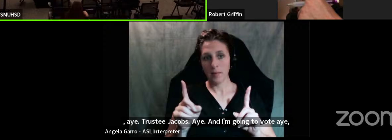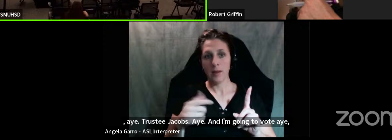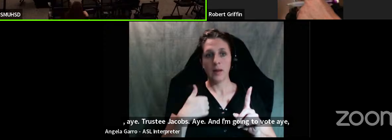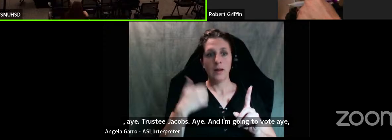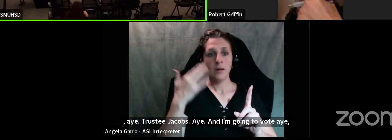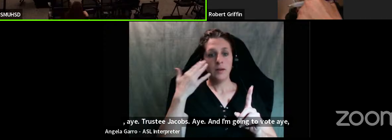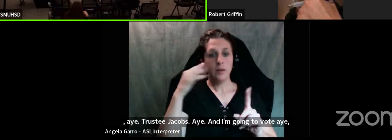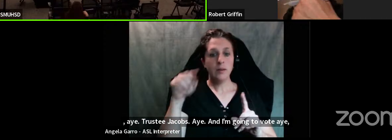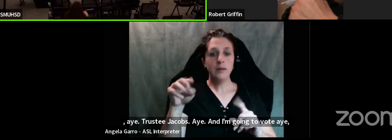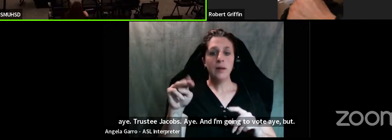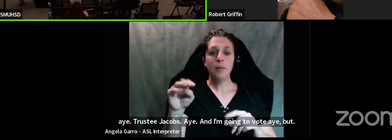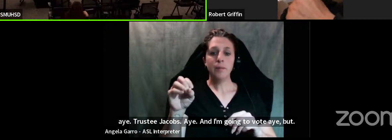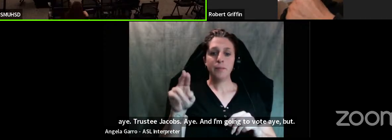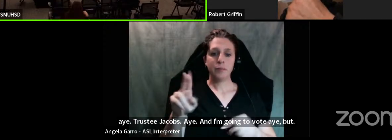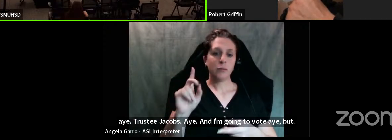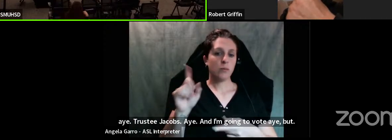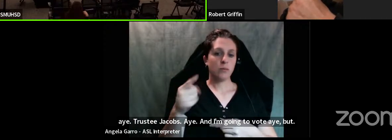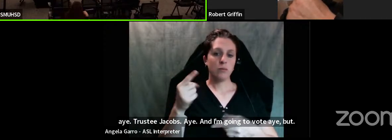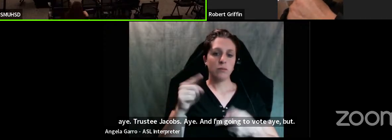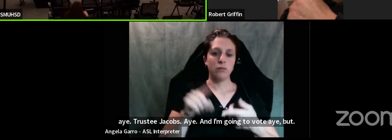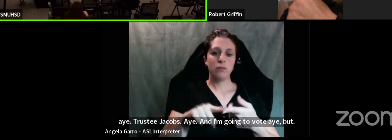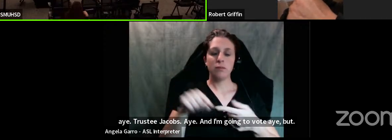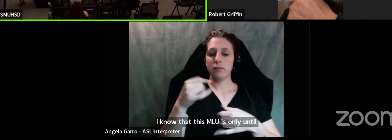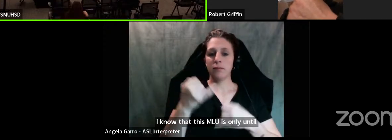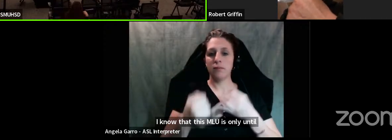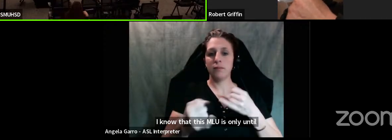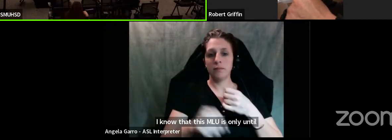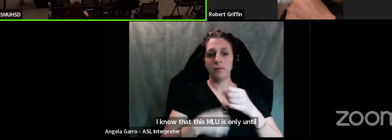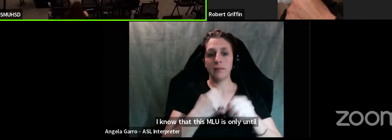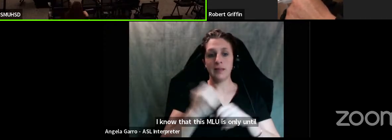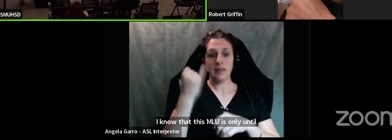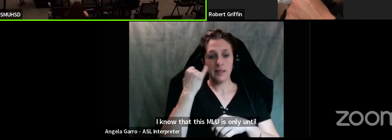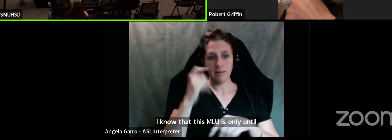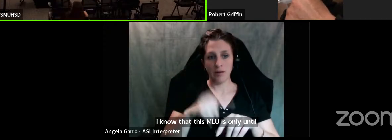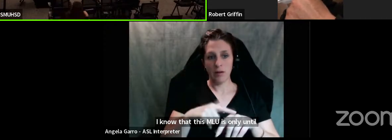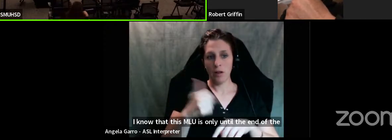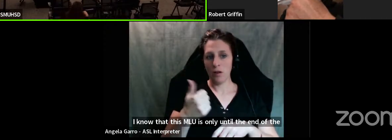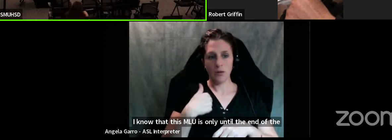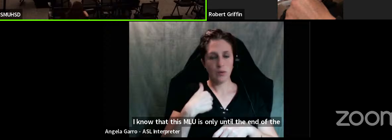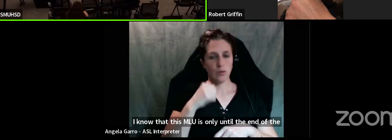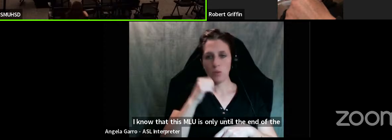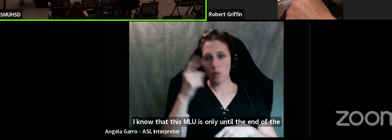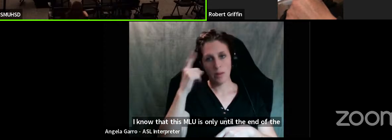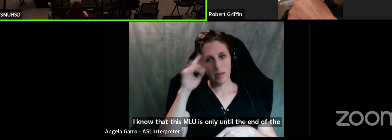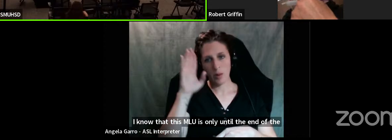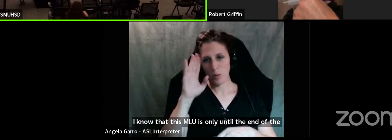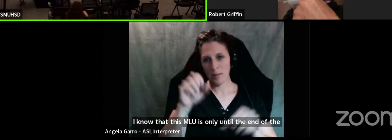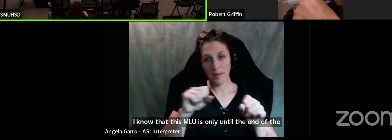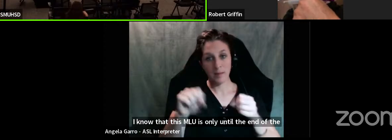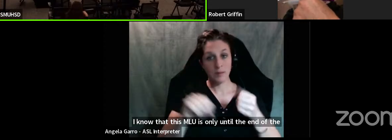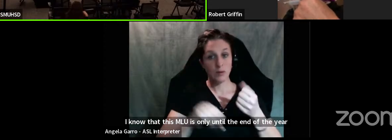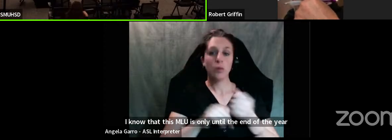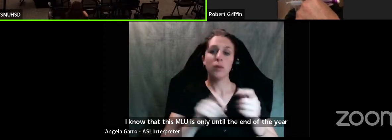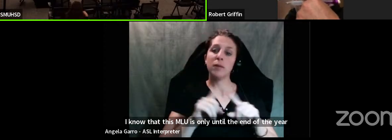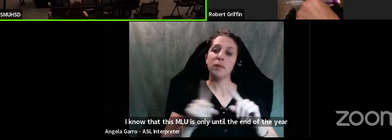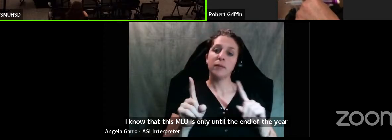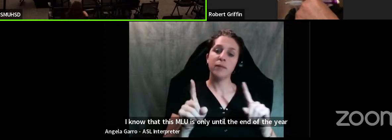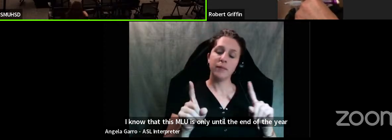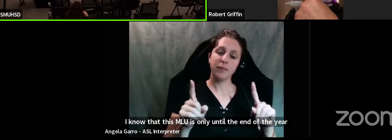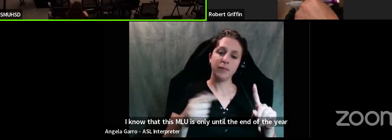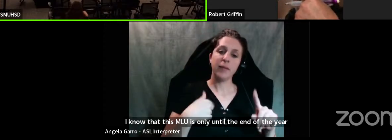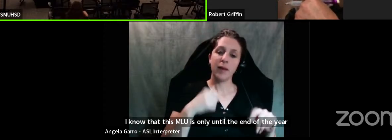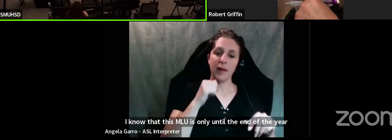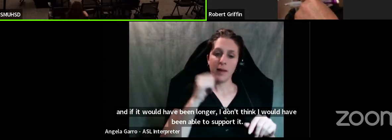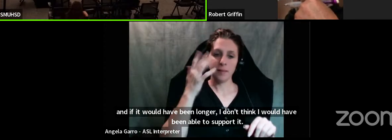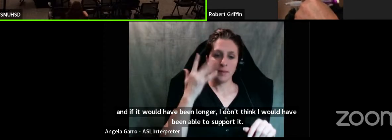this MOU is only until the end of the year. And if it would have been longer, I don't think I would have been able to support it. But I am, because